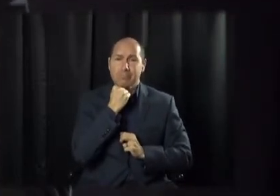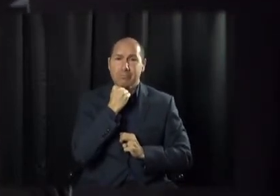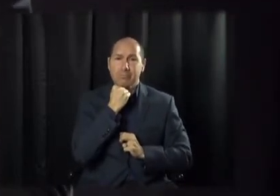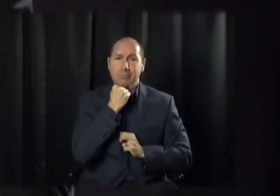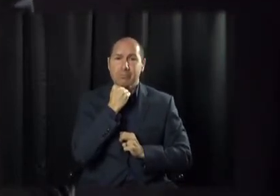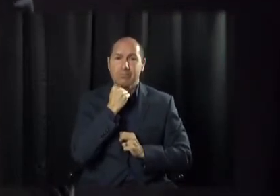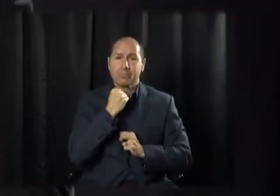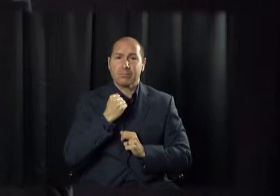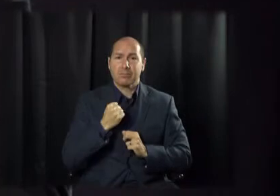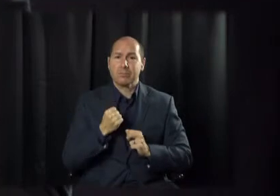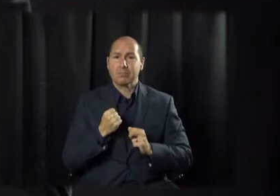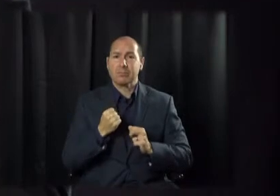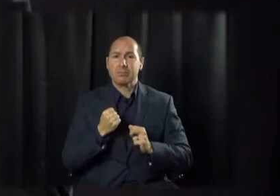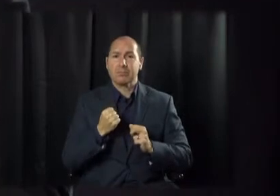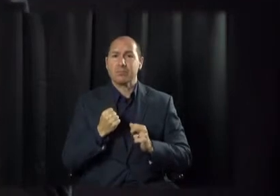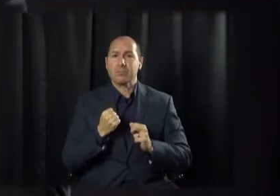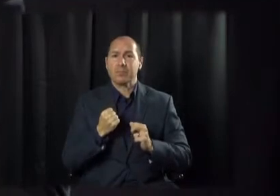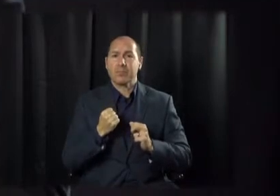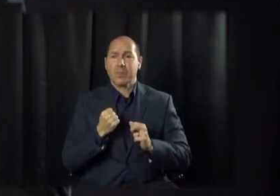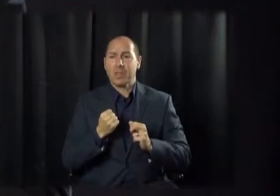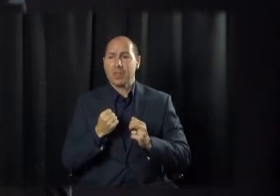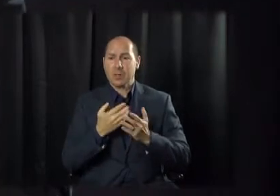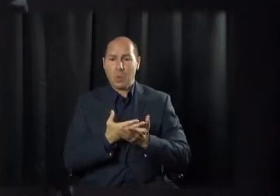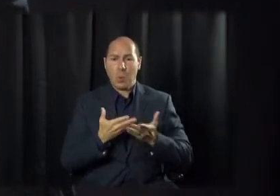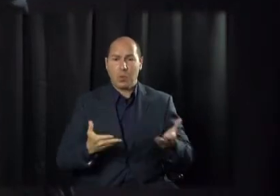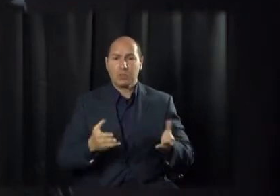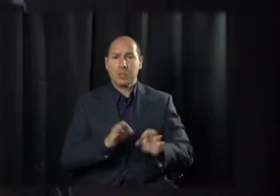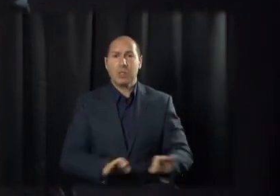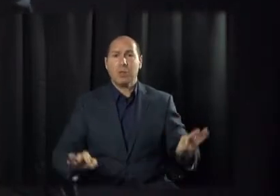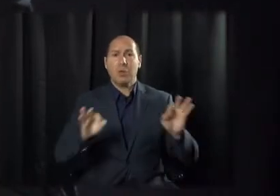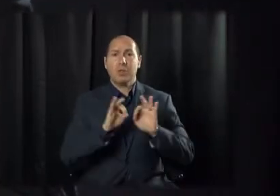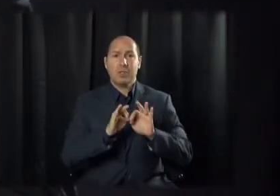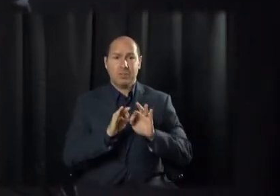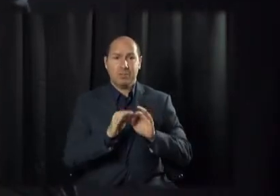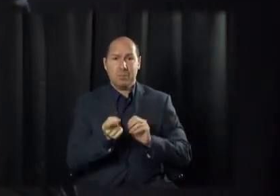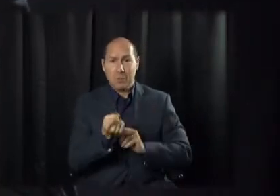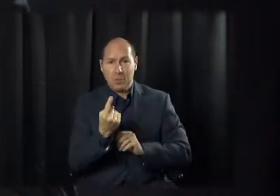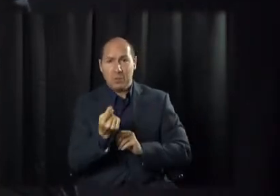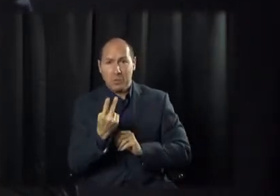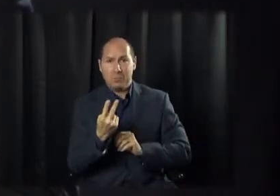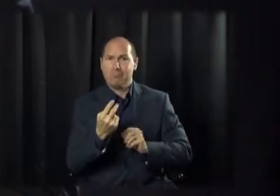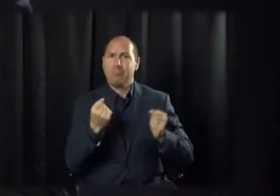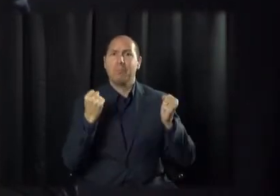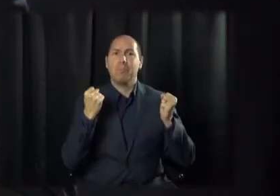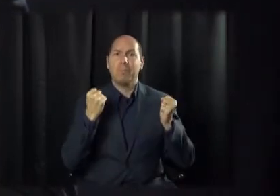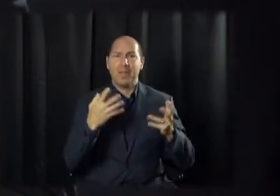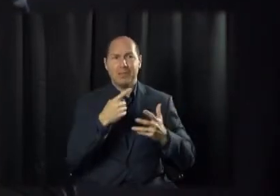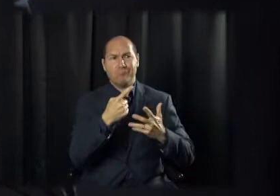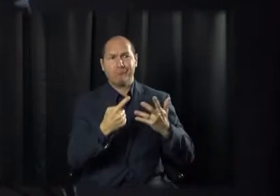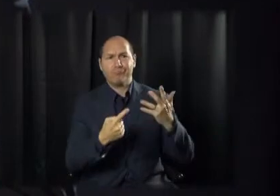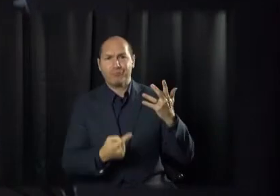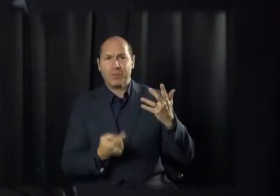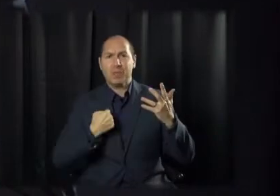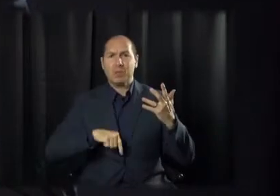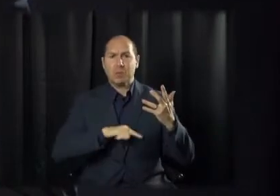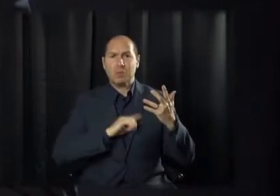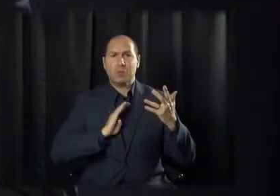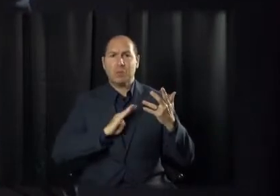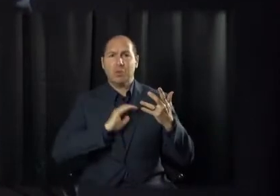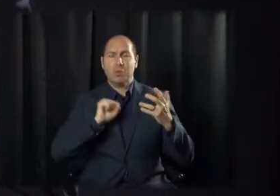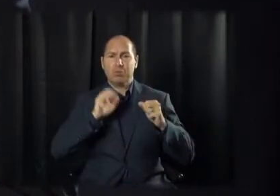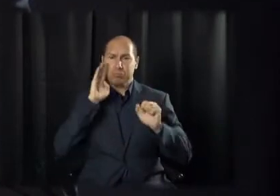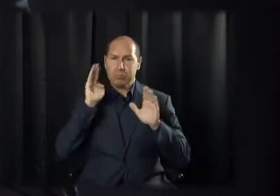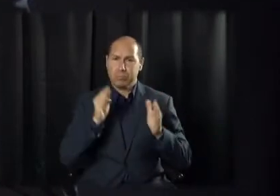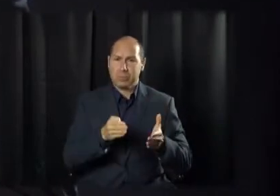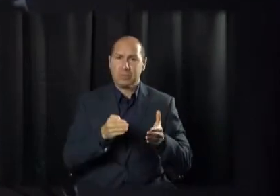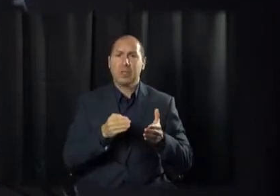that there are important things, but there are a lot of important things out there that where the board can focus and work on. I totally agree that Puerto